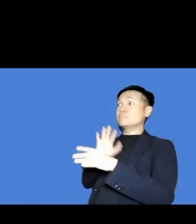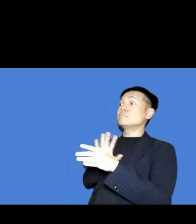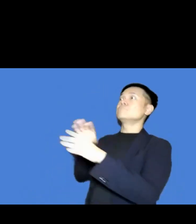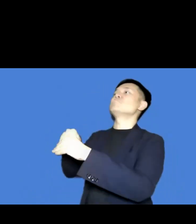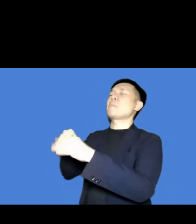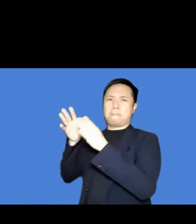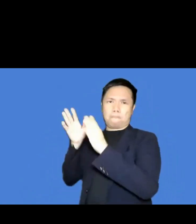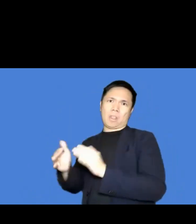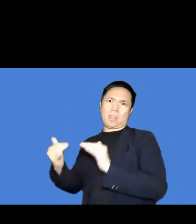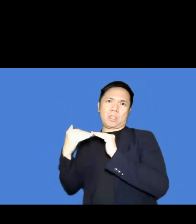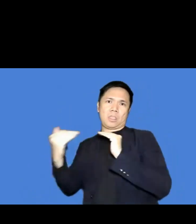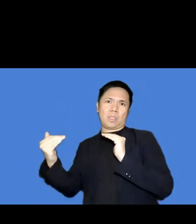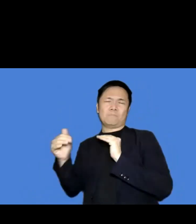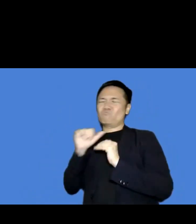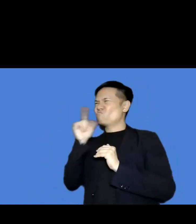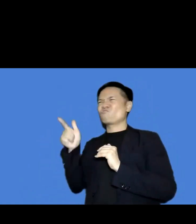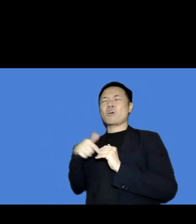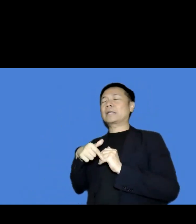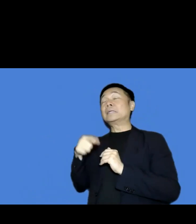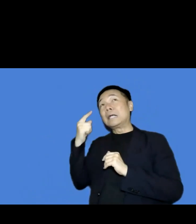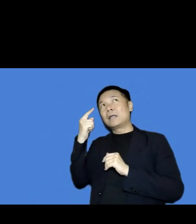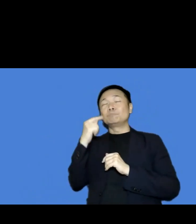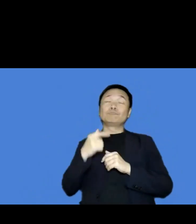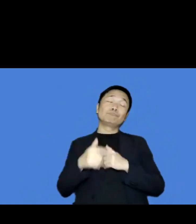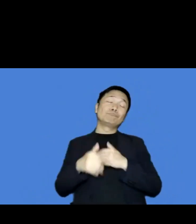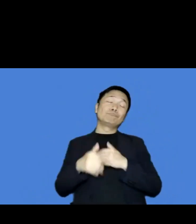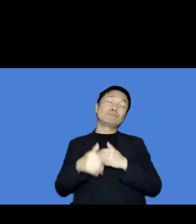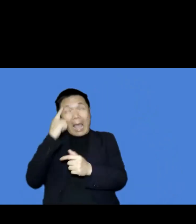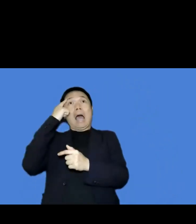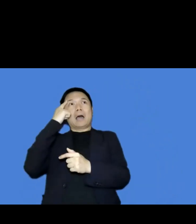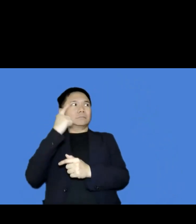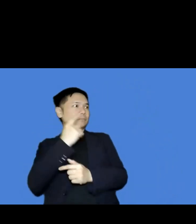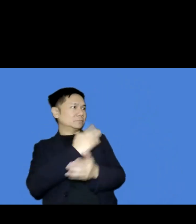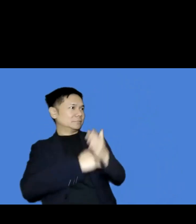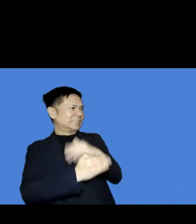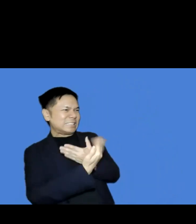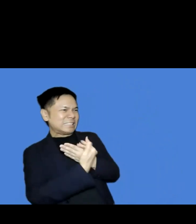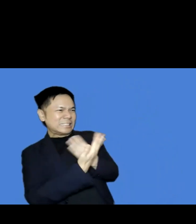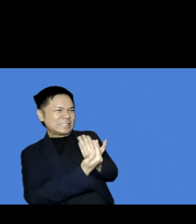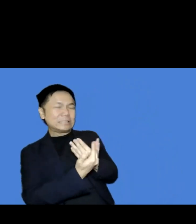afterthought and something which you do as a housekeeping.